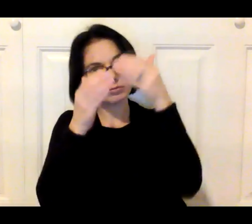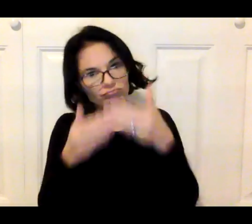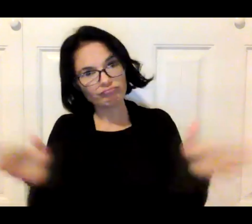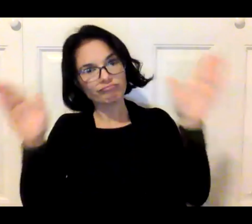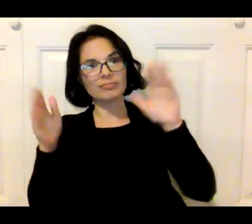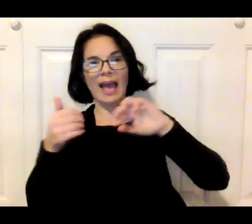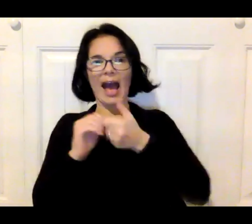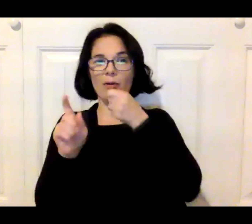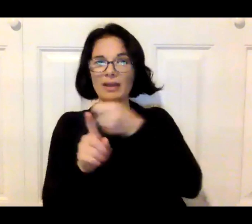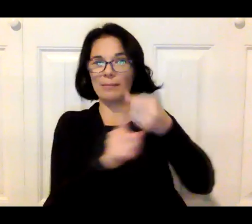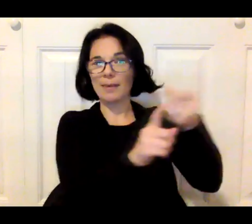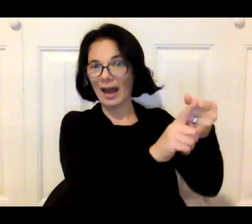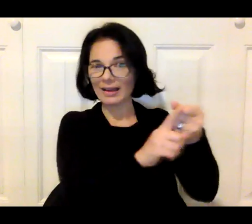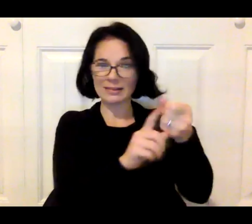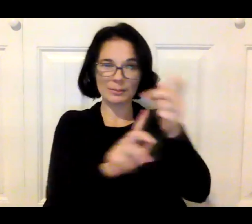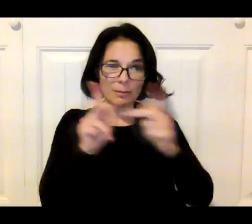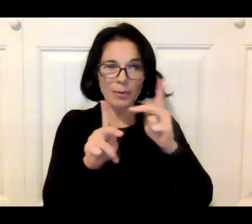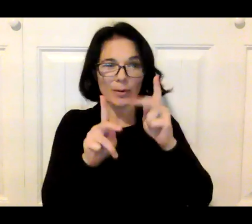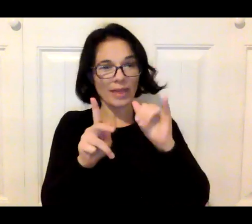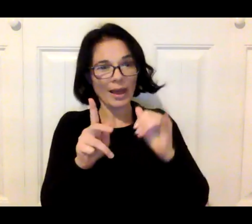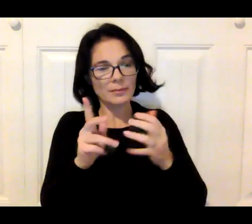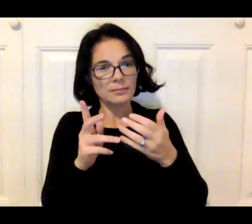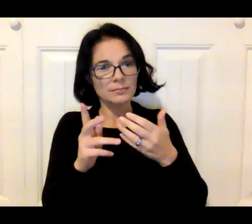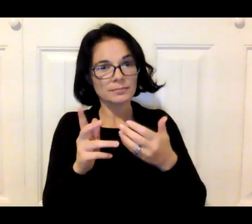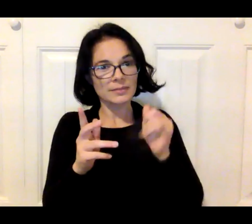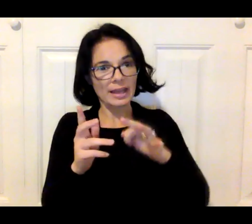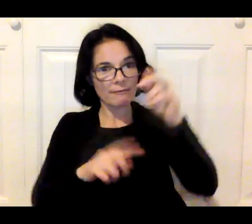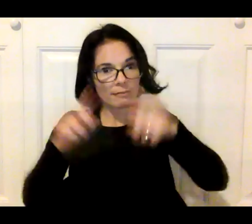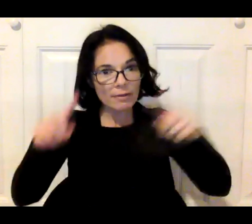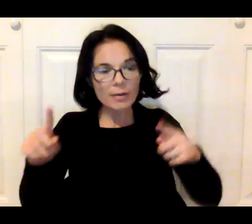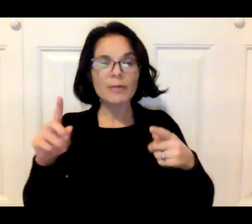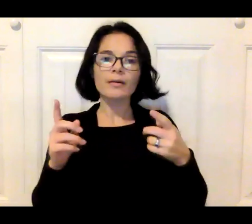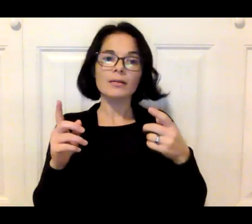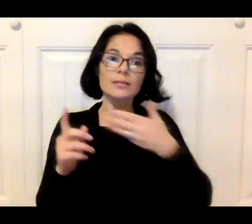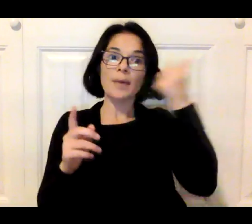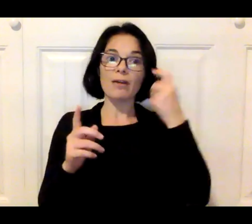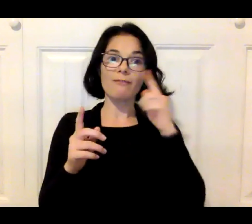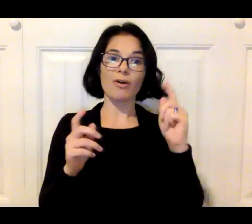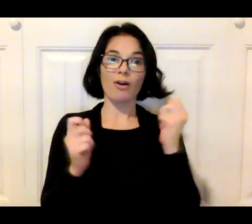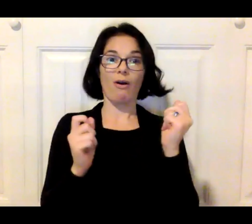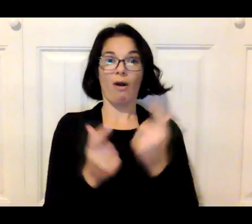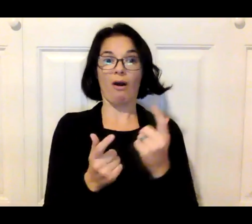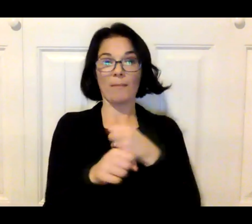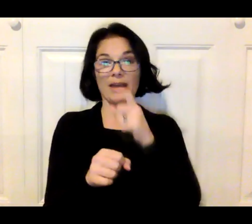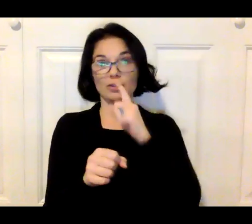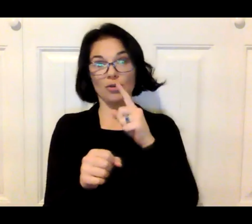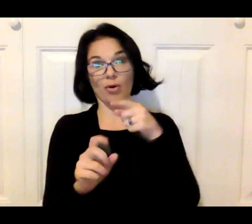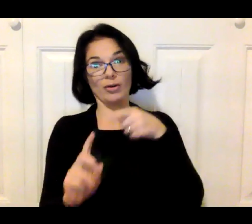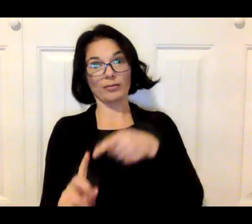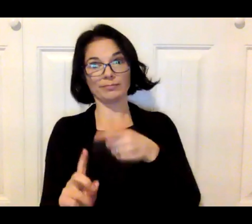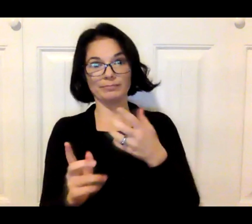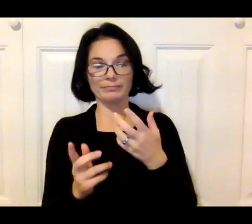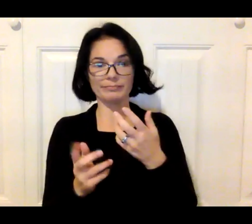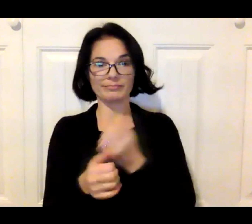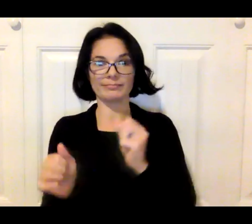have on all different types of people. But the safety and well-being of the participants